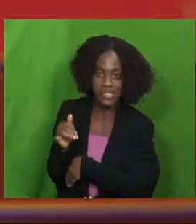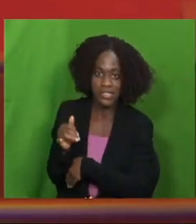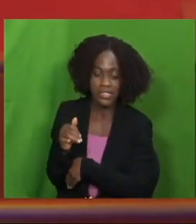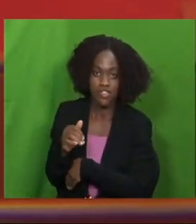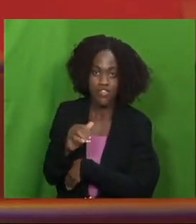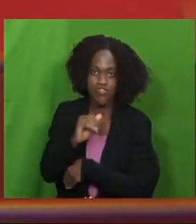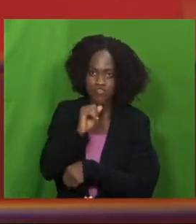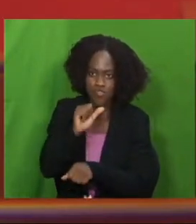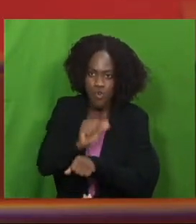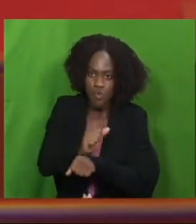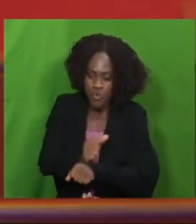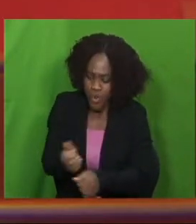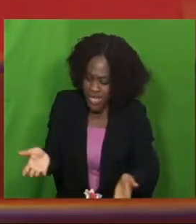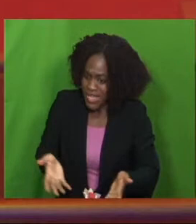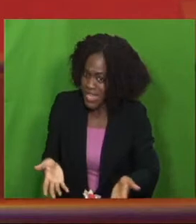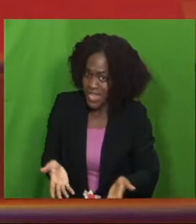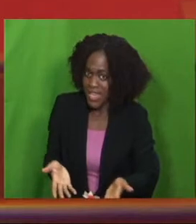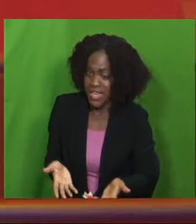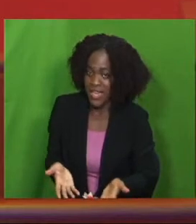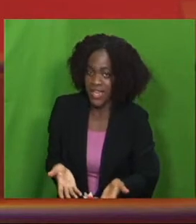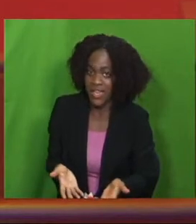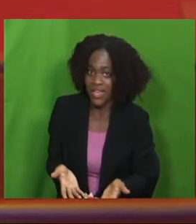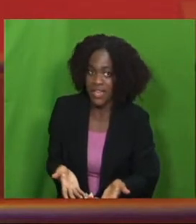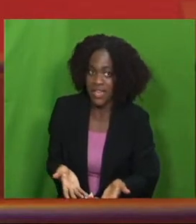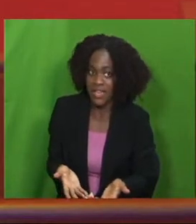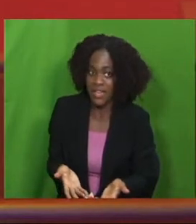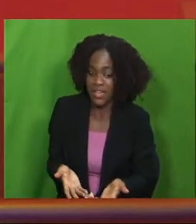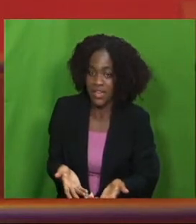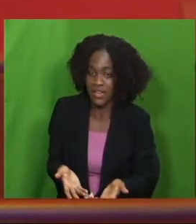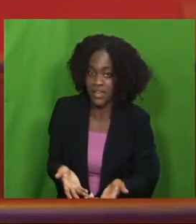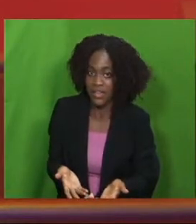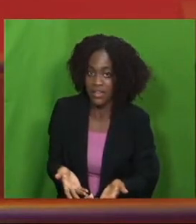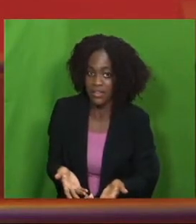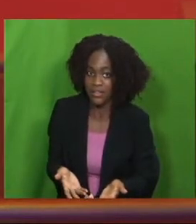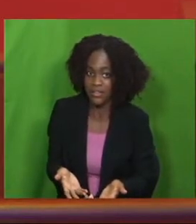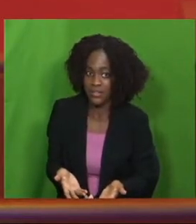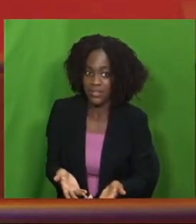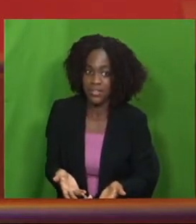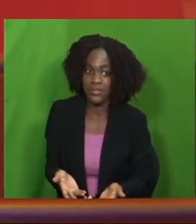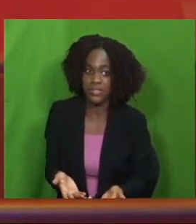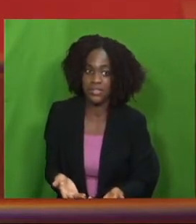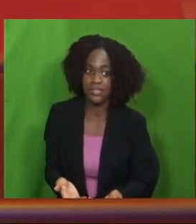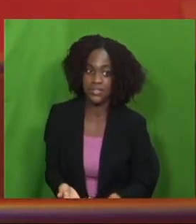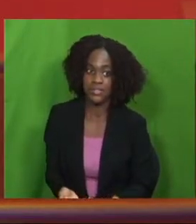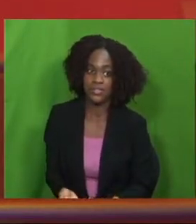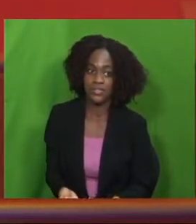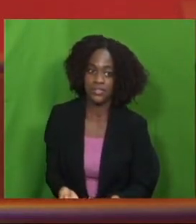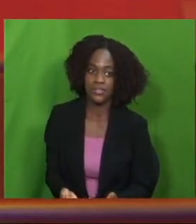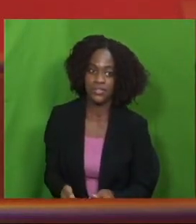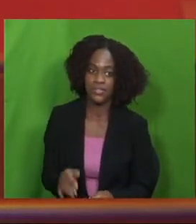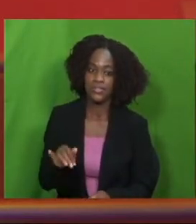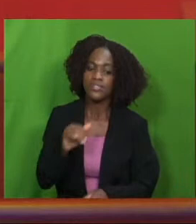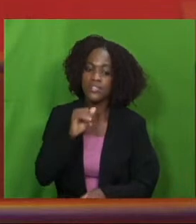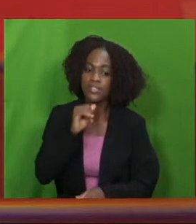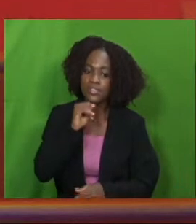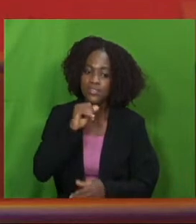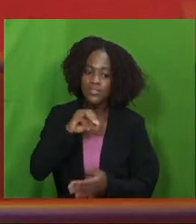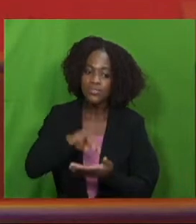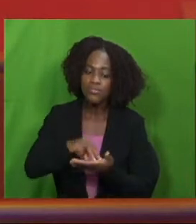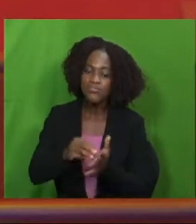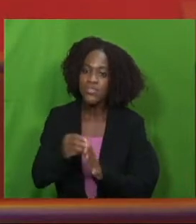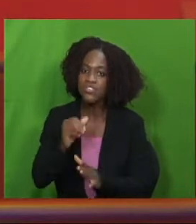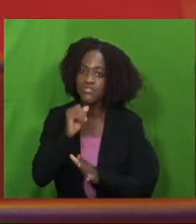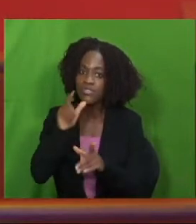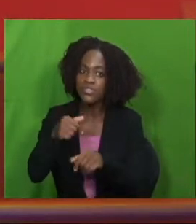performed on the floor of the Chamber of Parliament. That doesn't mean that they are absent